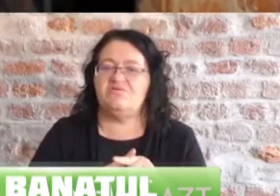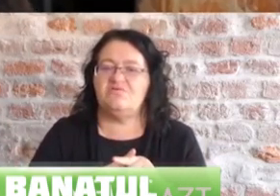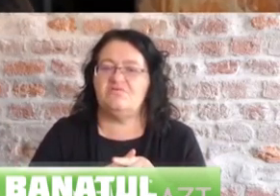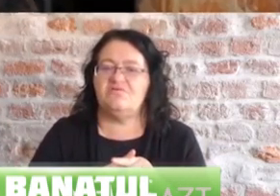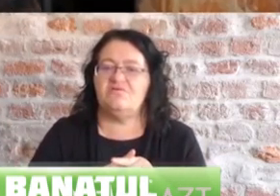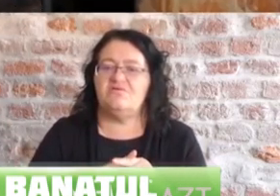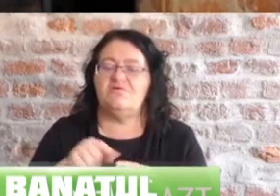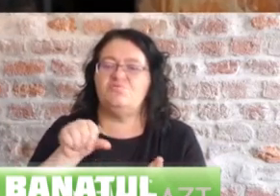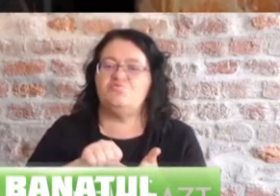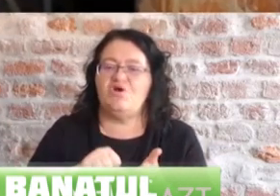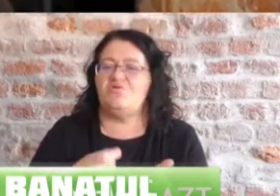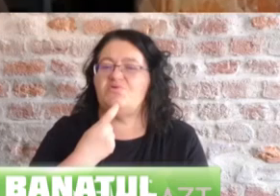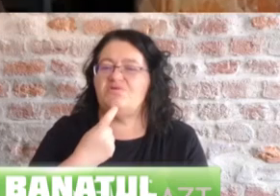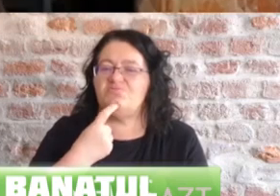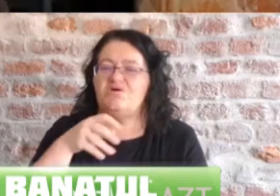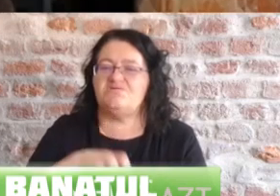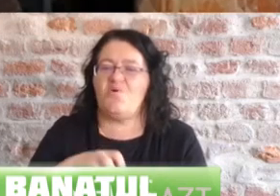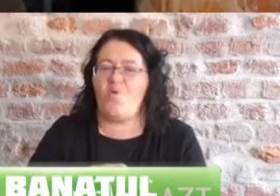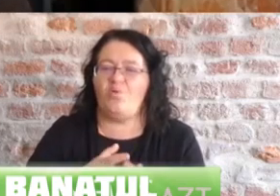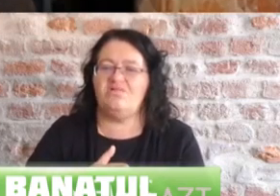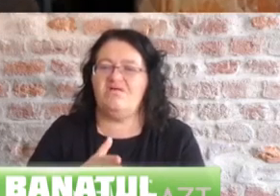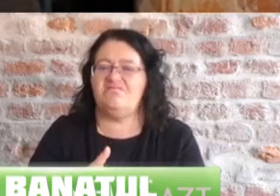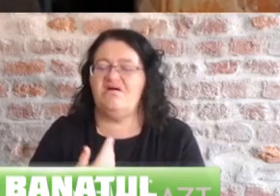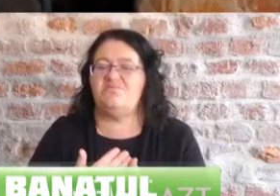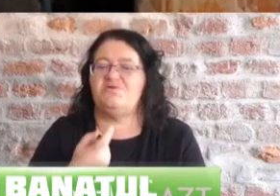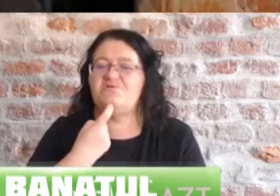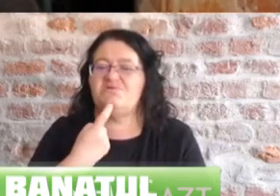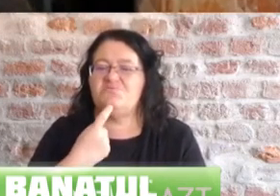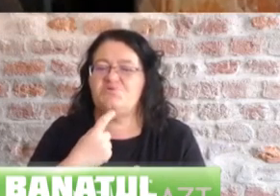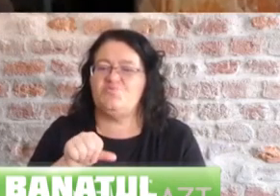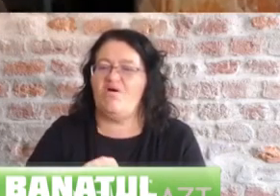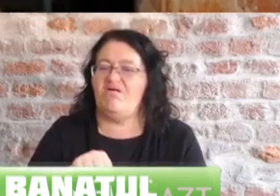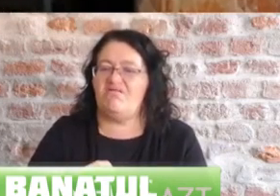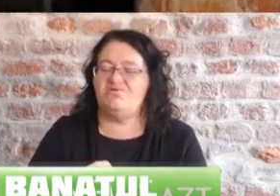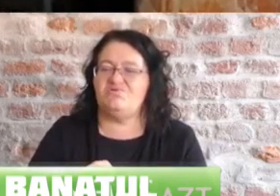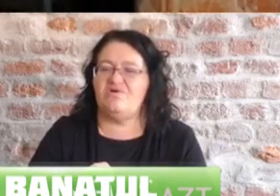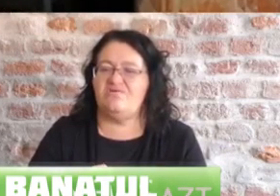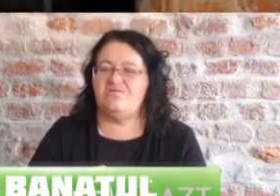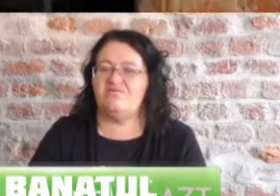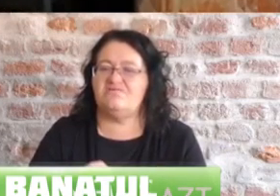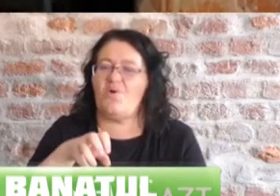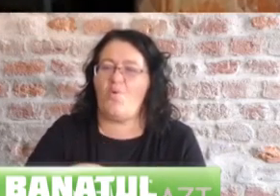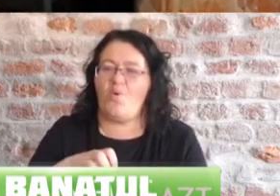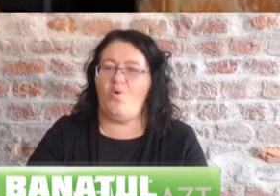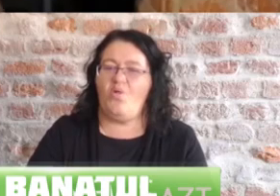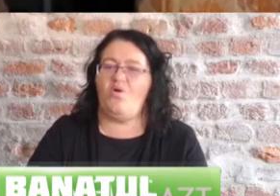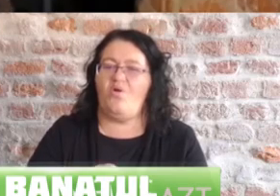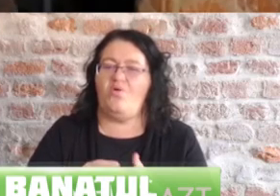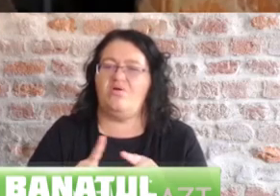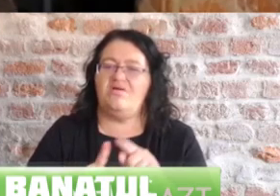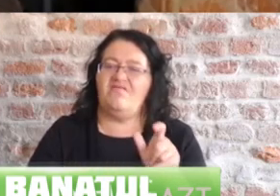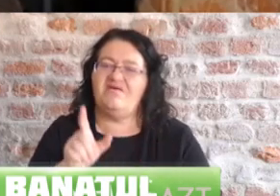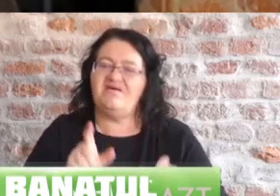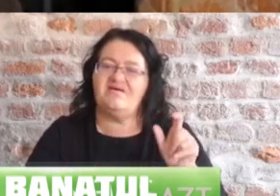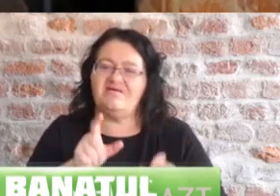in Timișoara is a gateway to public spaces of the city center, with a distinctive square garden. Well, we